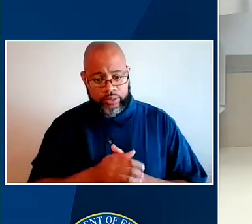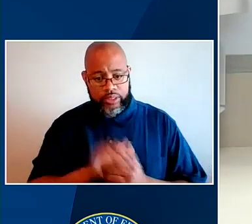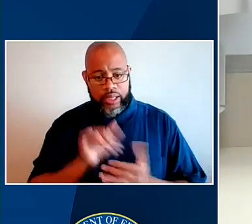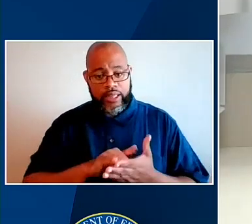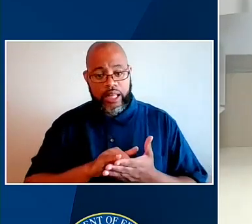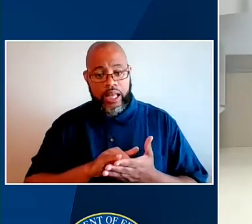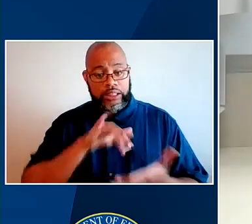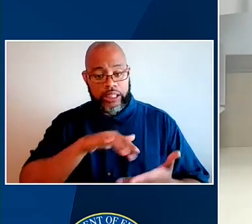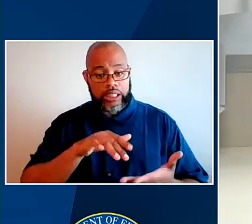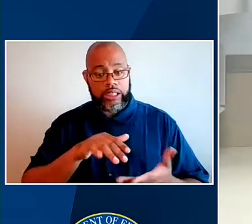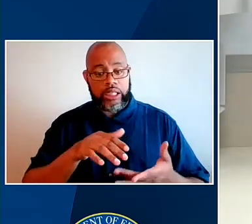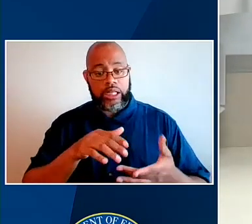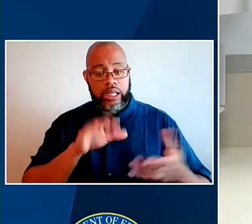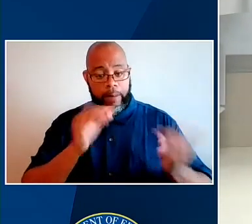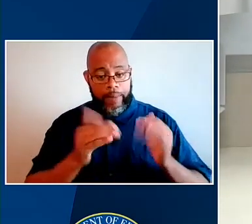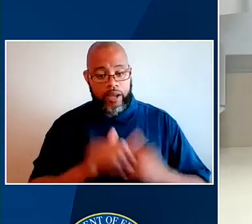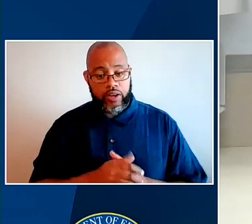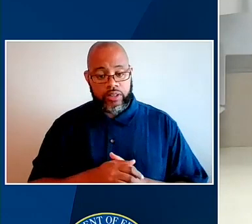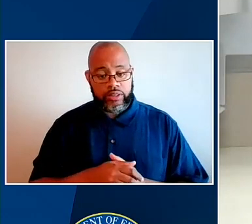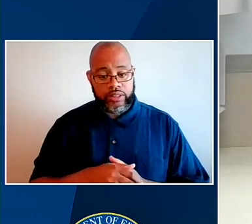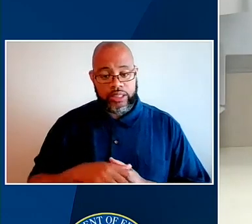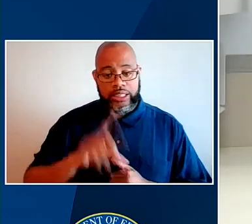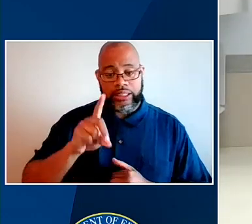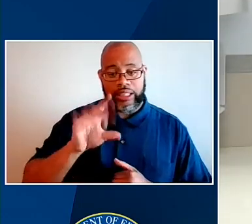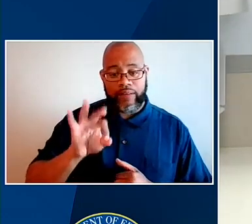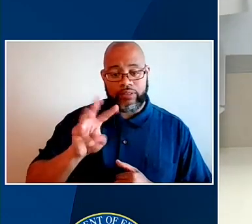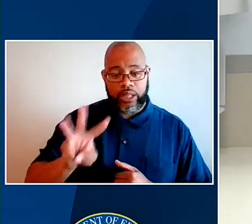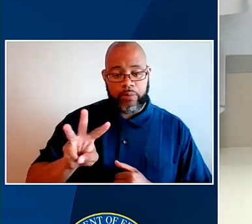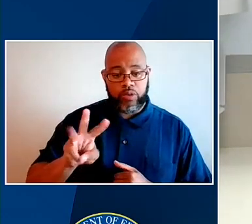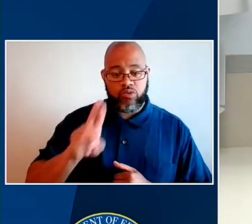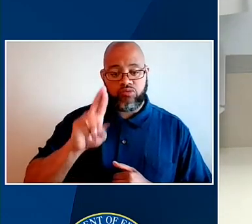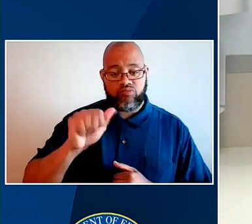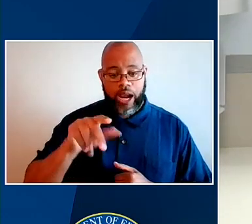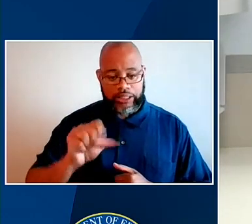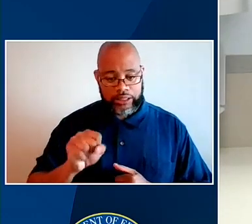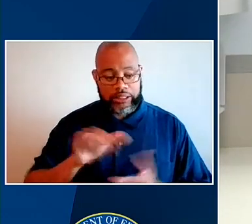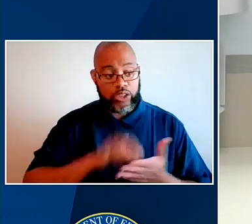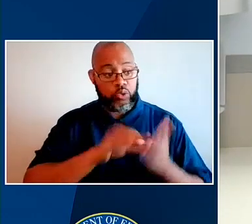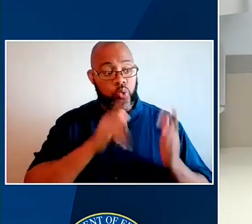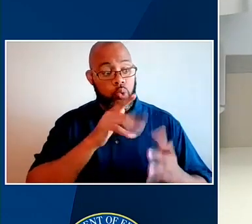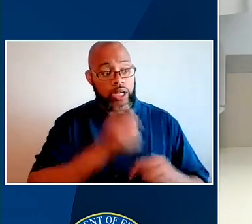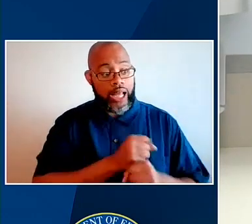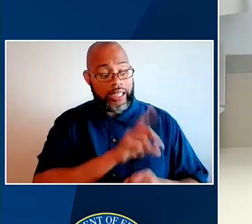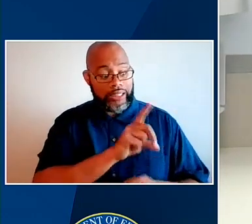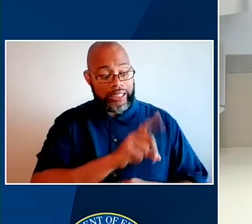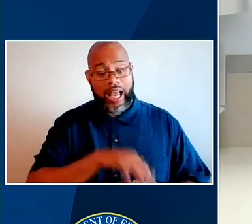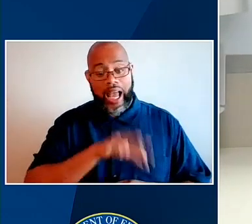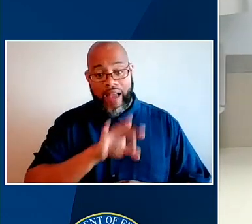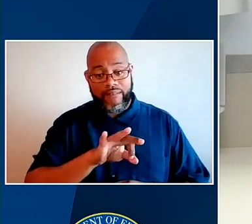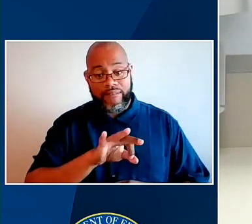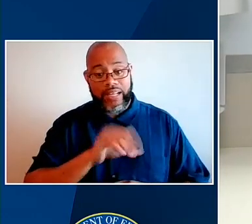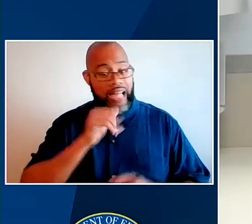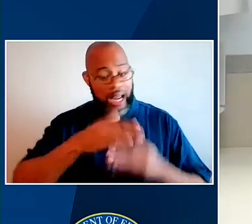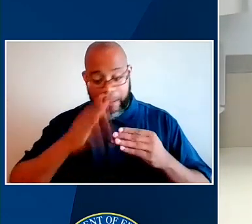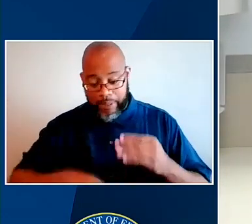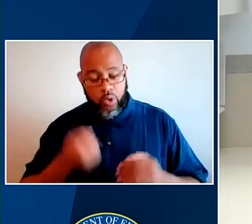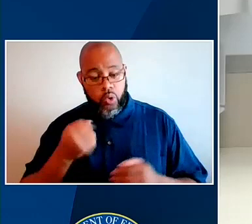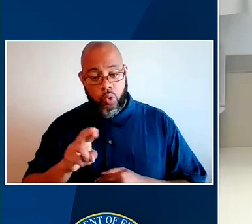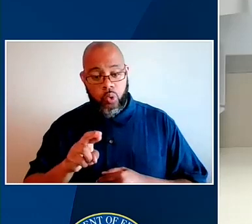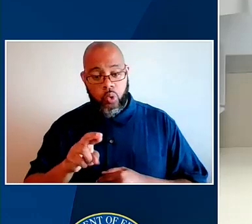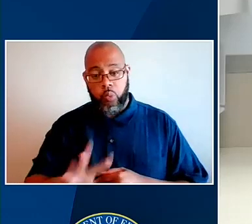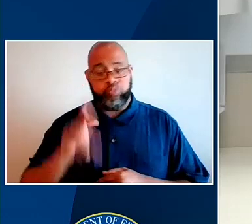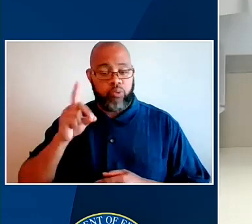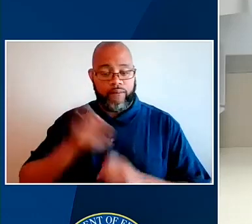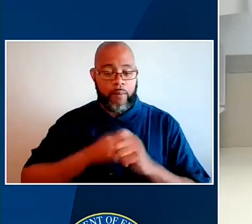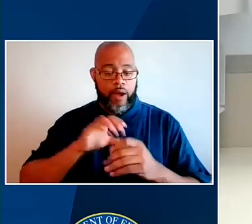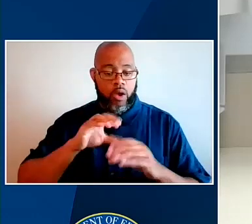compared DFW rates, which is basically a count of students that either earned a D, F, incomplete, or withdrew from the